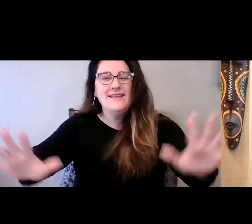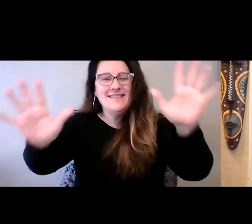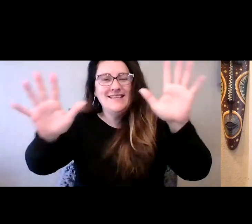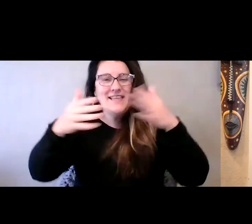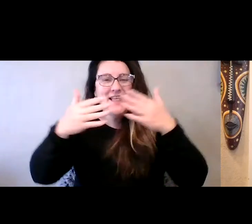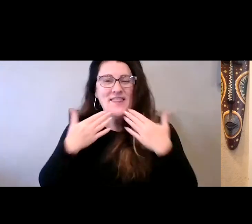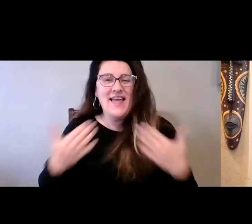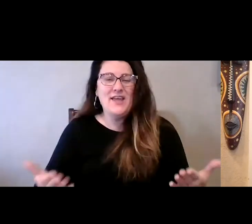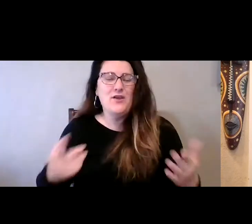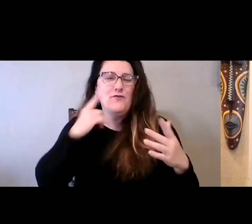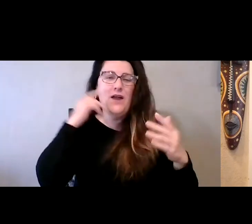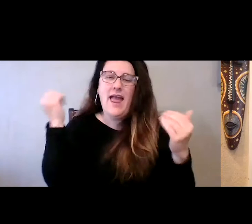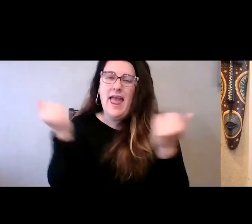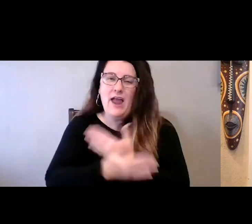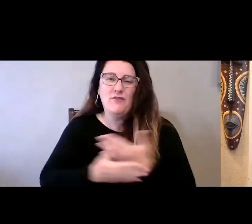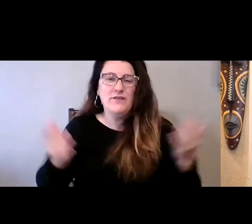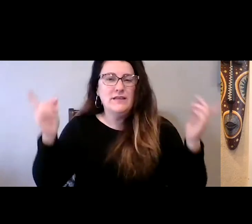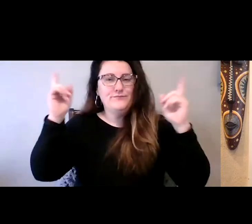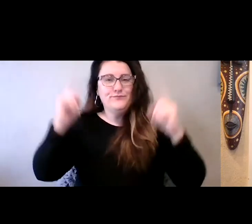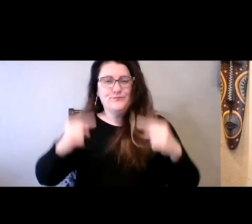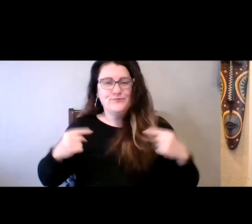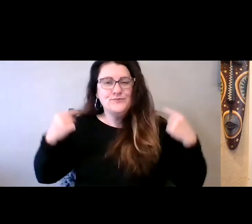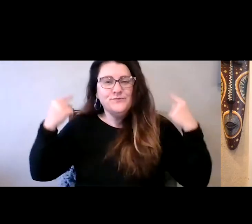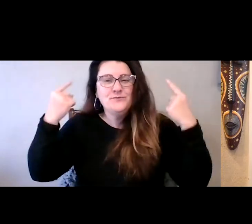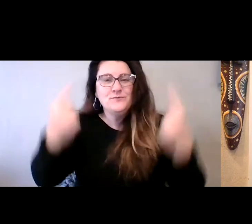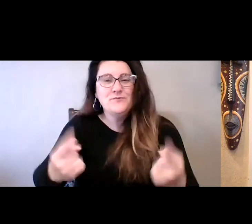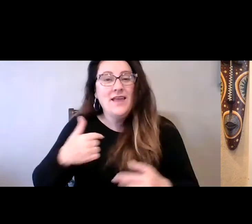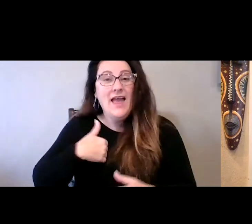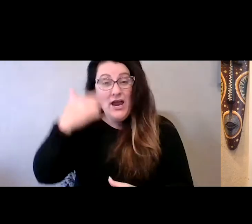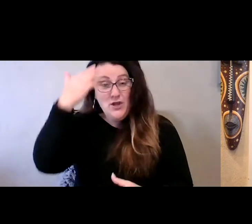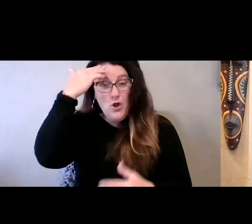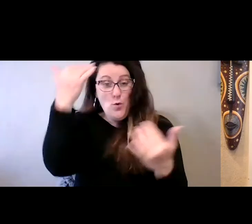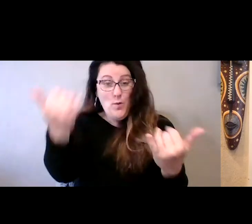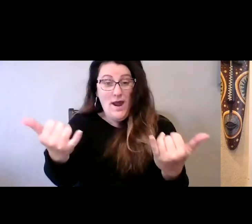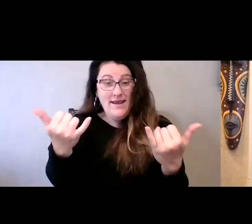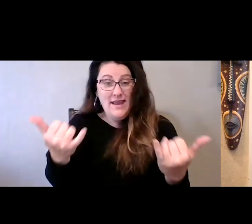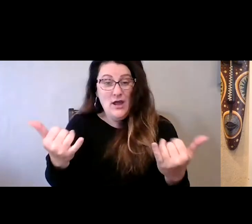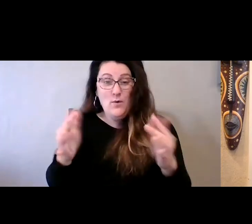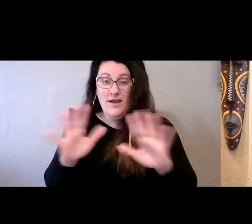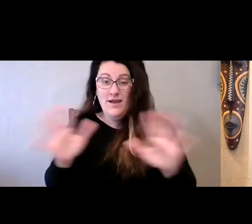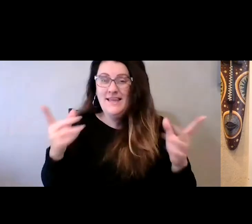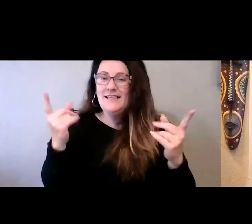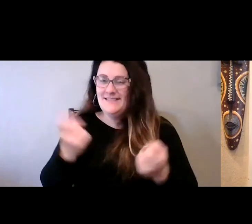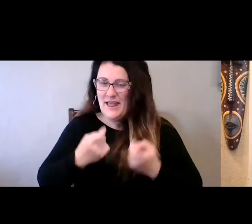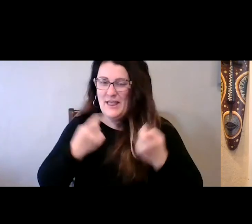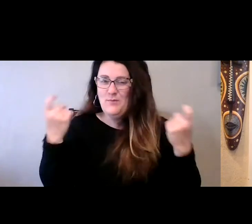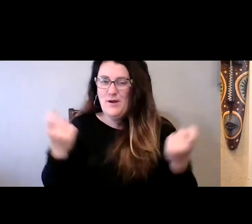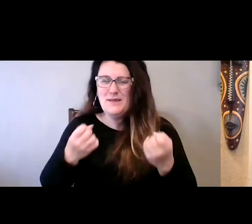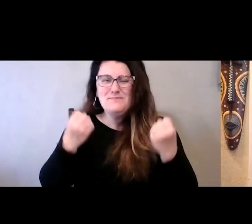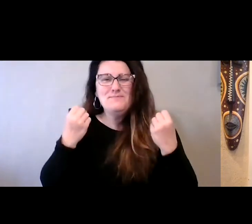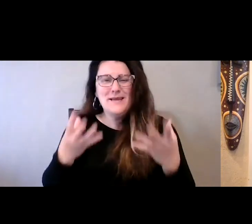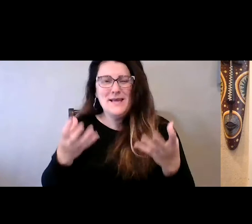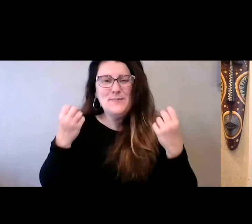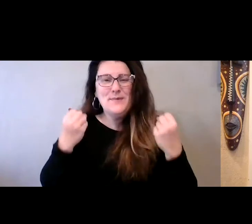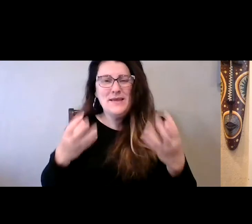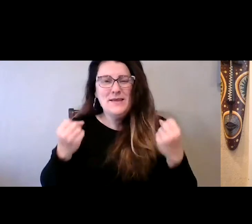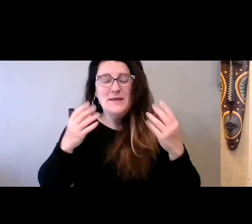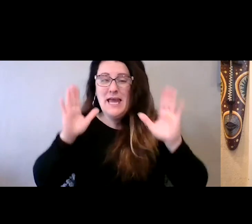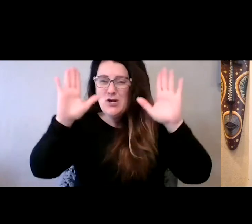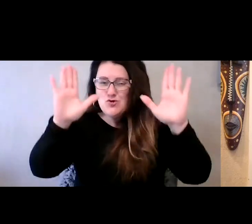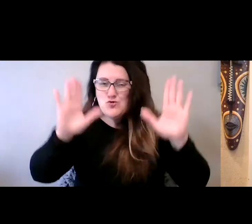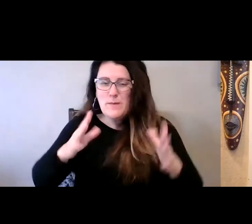you for everything you did. I know that right now you're not just celebrating so many of the